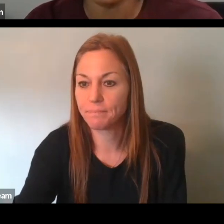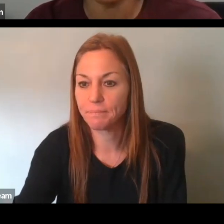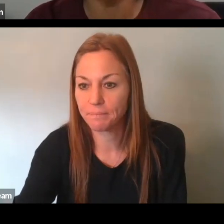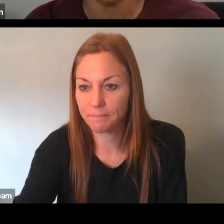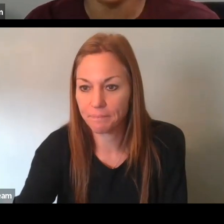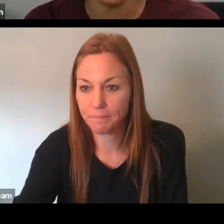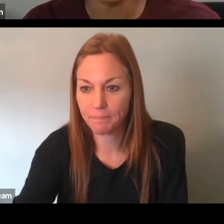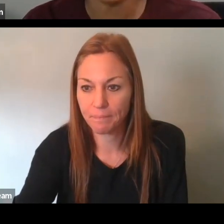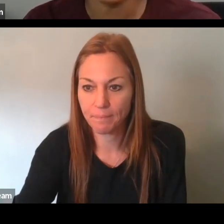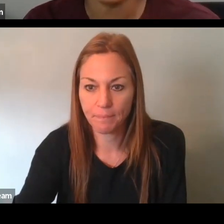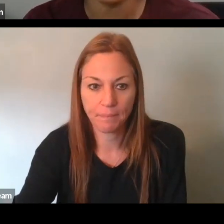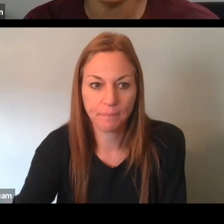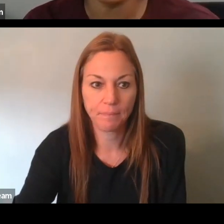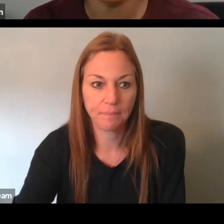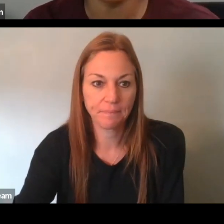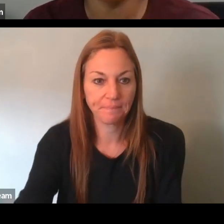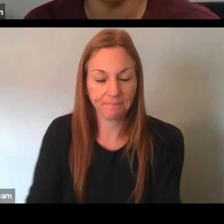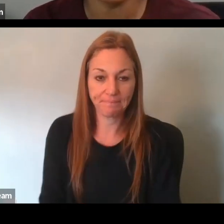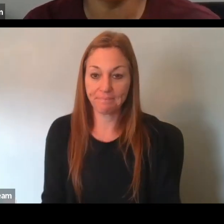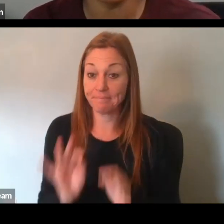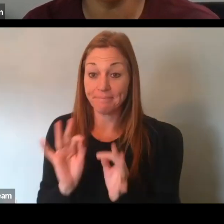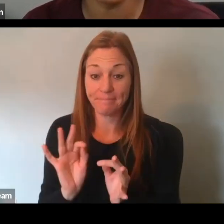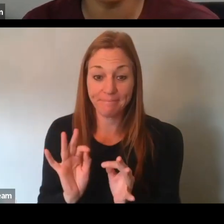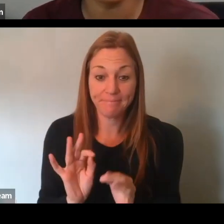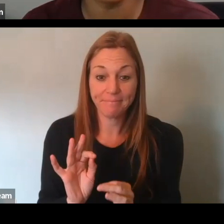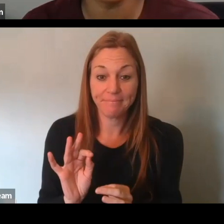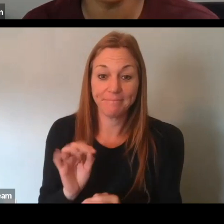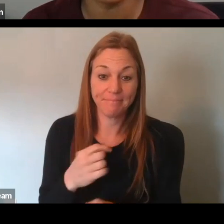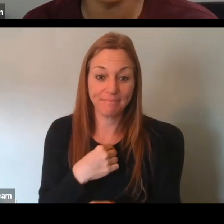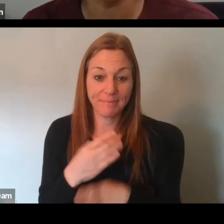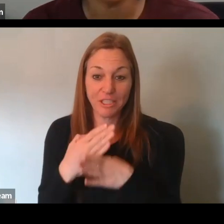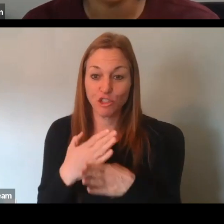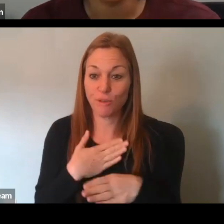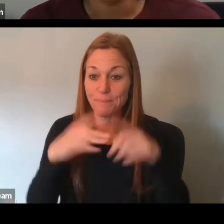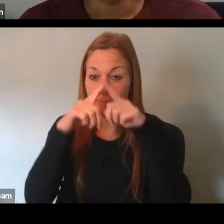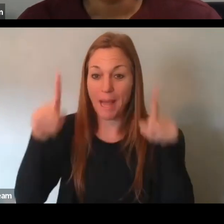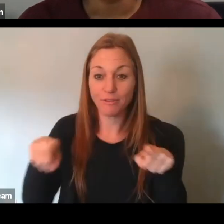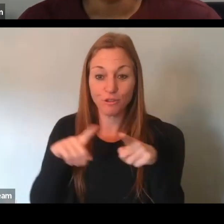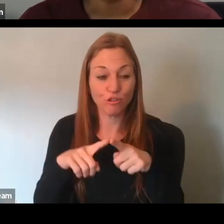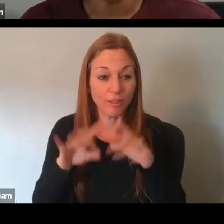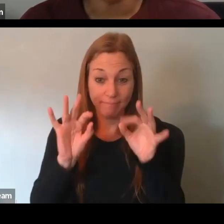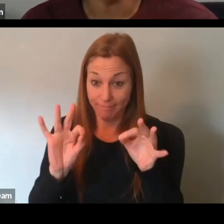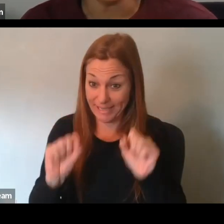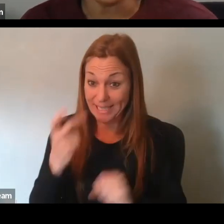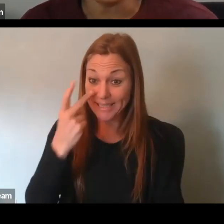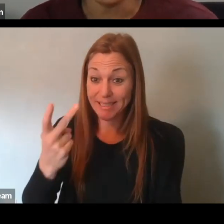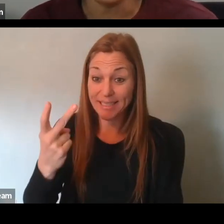Okay, I'm going to assume you can see it. And please let me know if you cannot see the